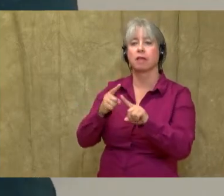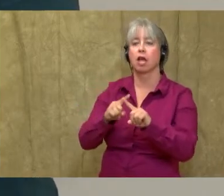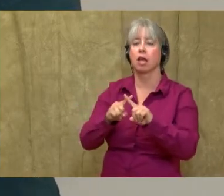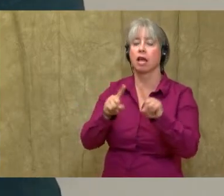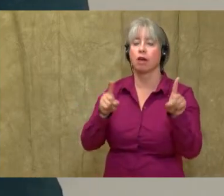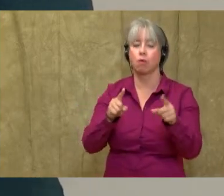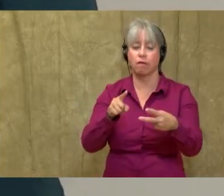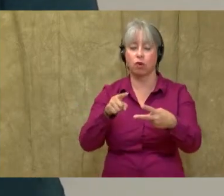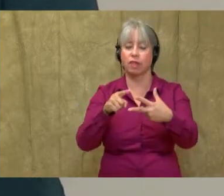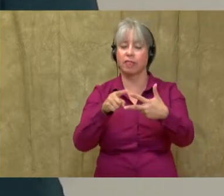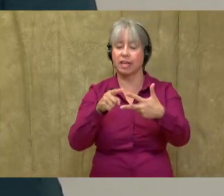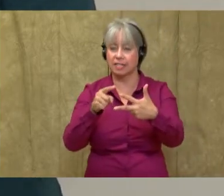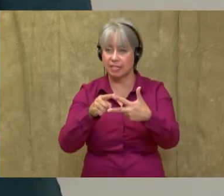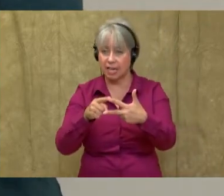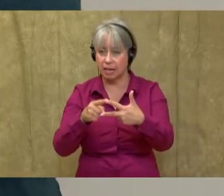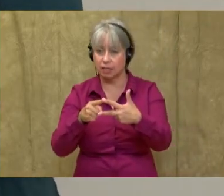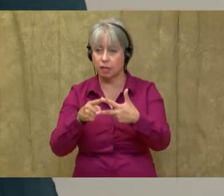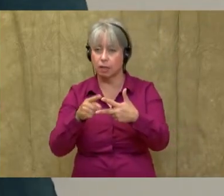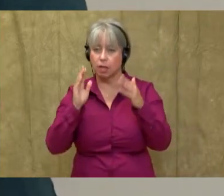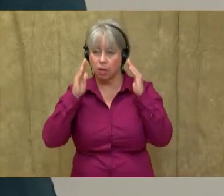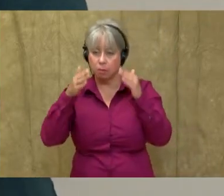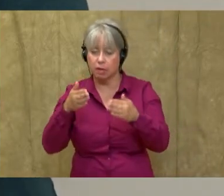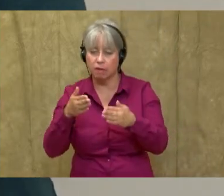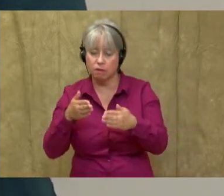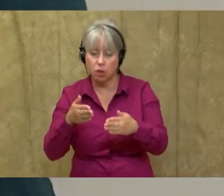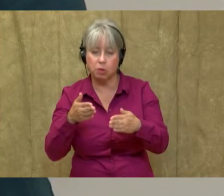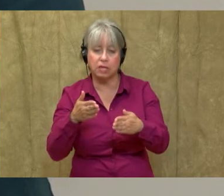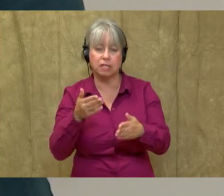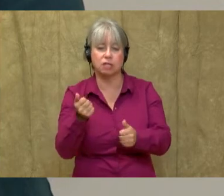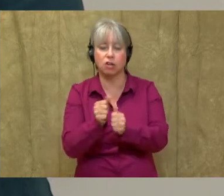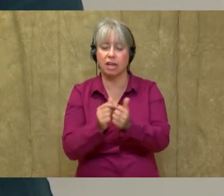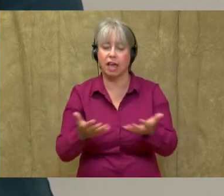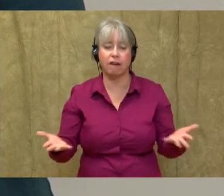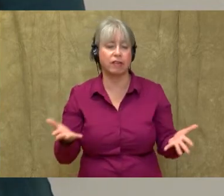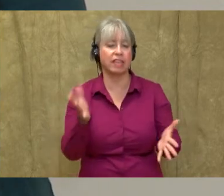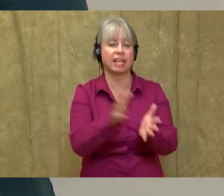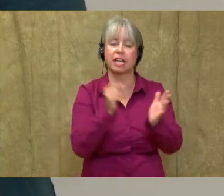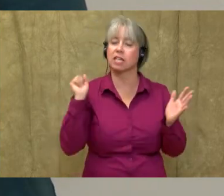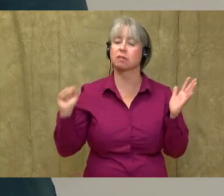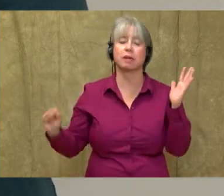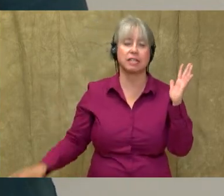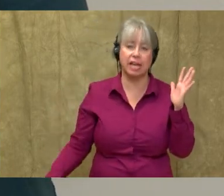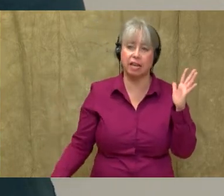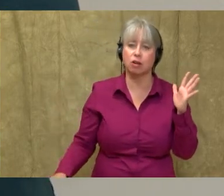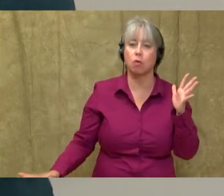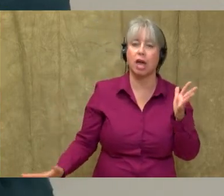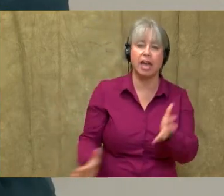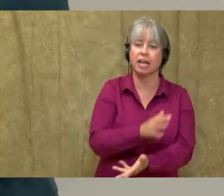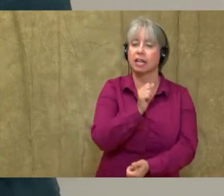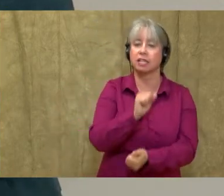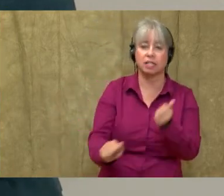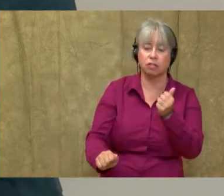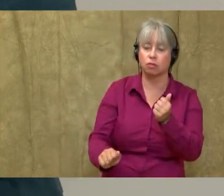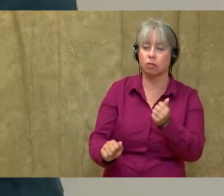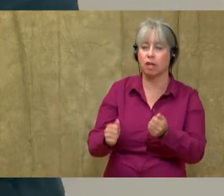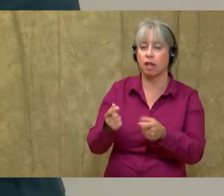second poem is more focused on things that have been taken away and everything that has changed because of the pandemic. And